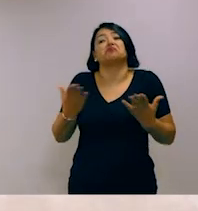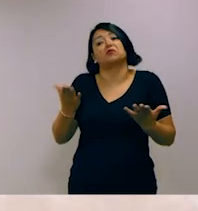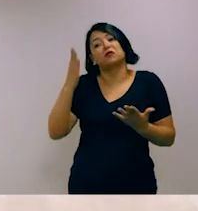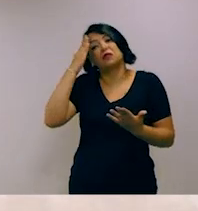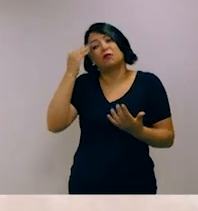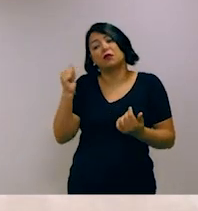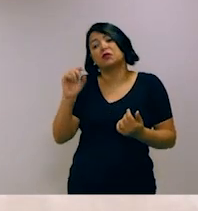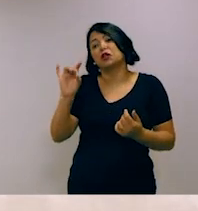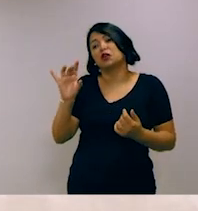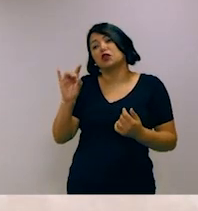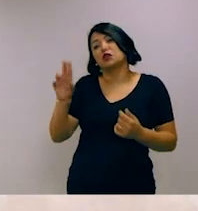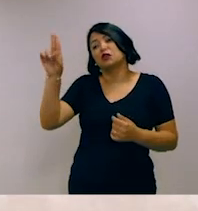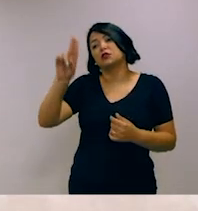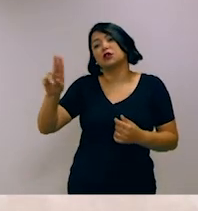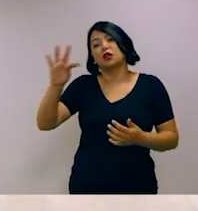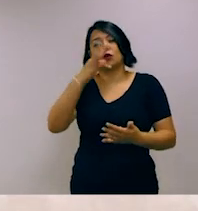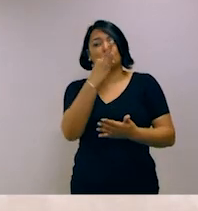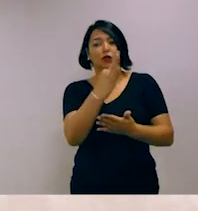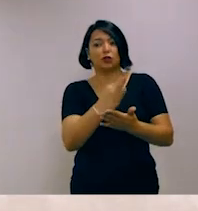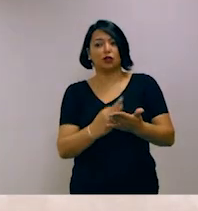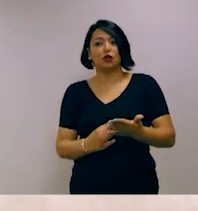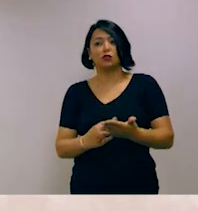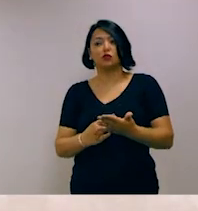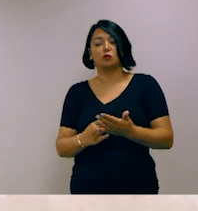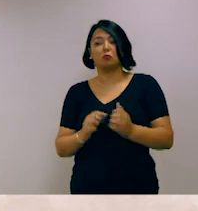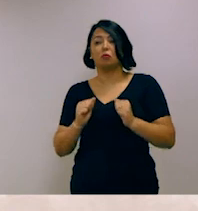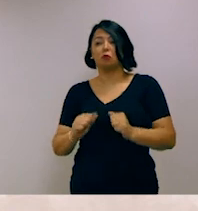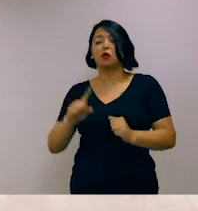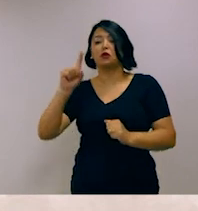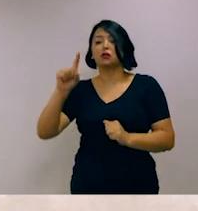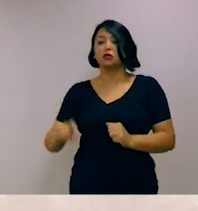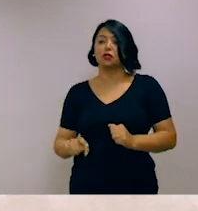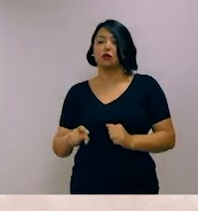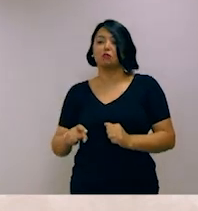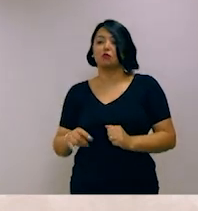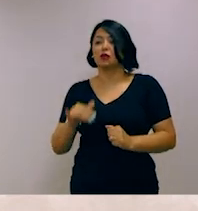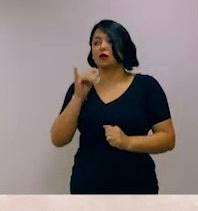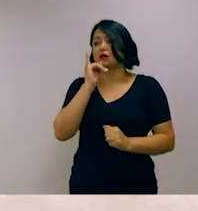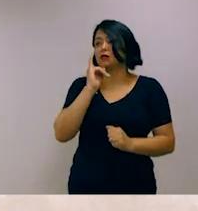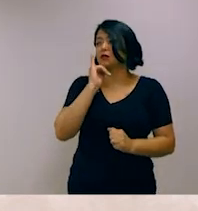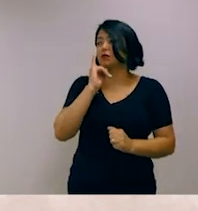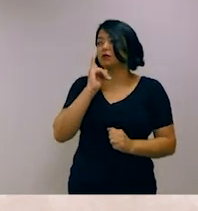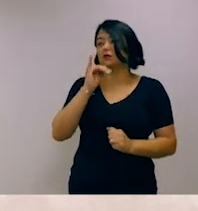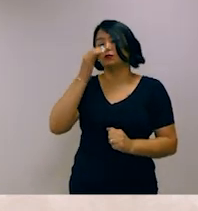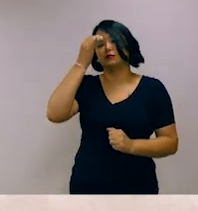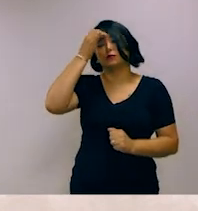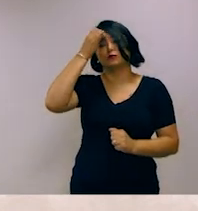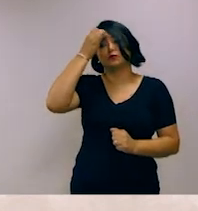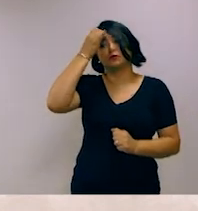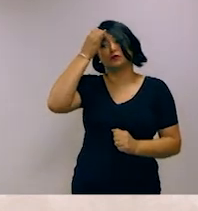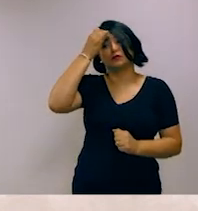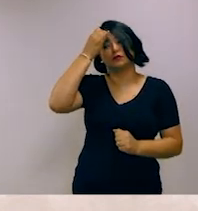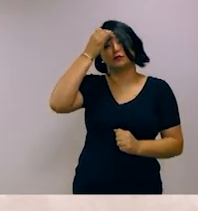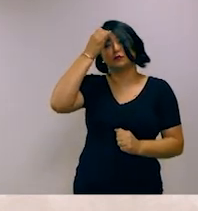don't know if they're going to be exclusively texts, or maybe they can be